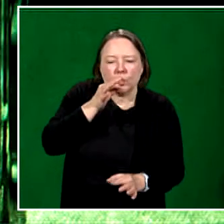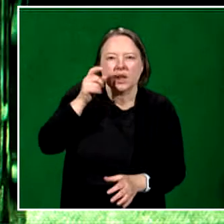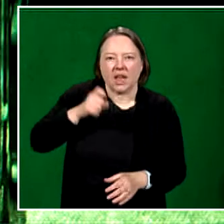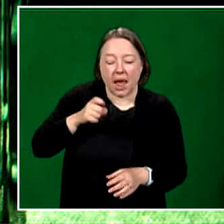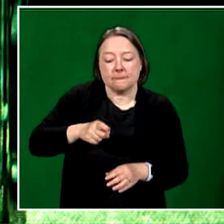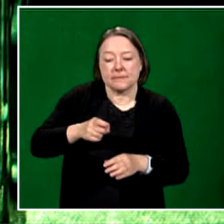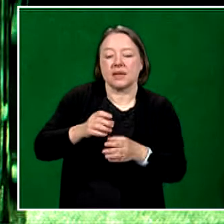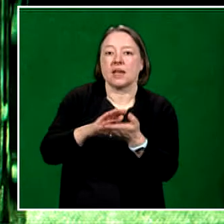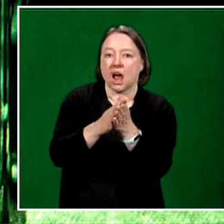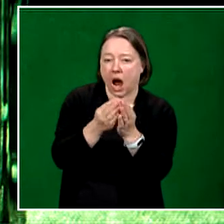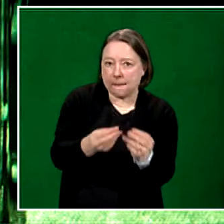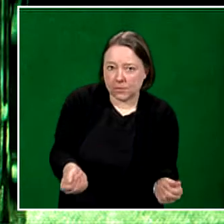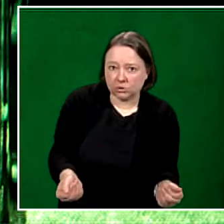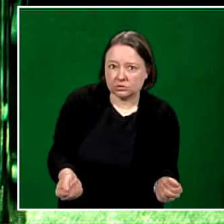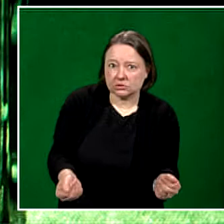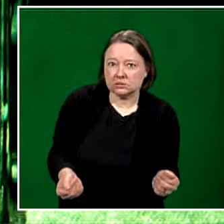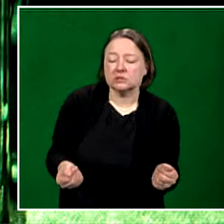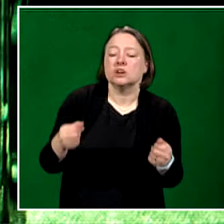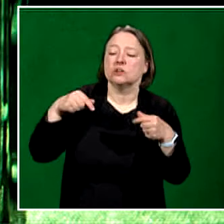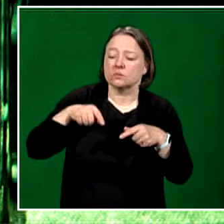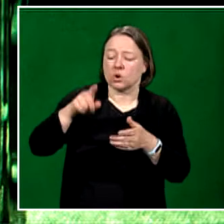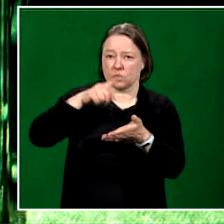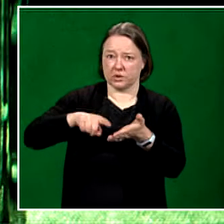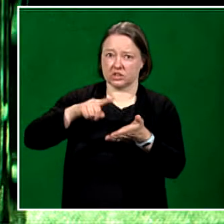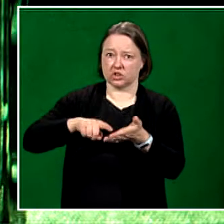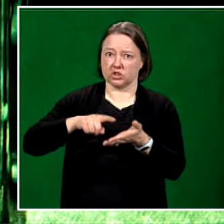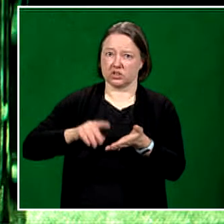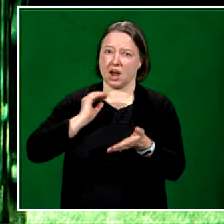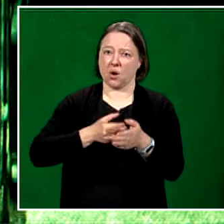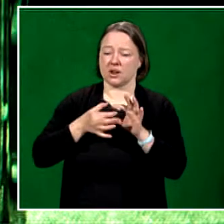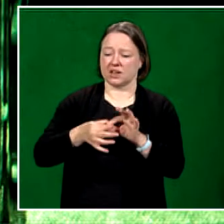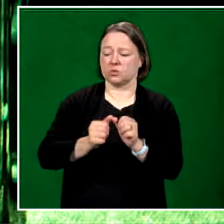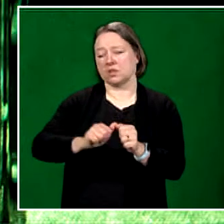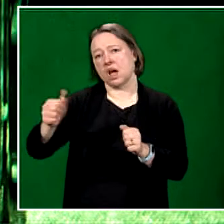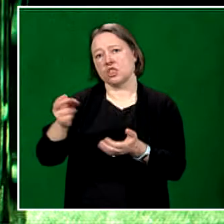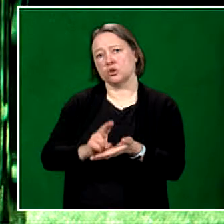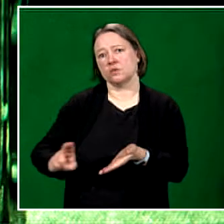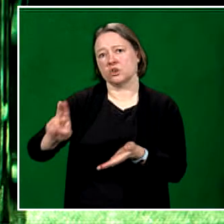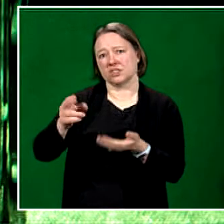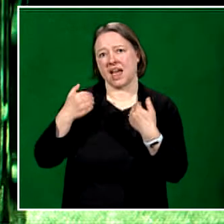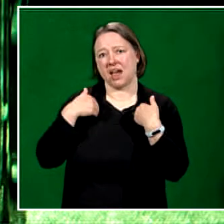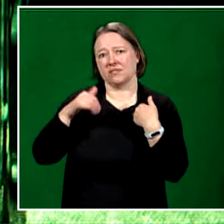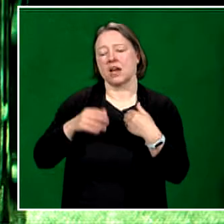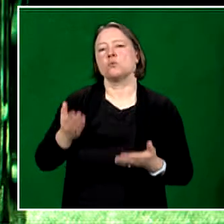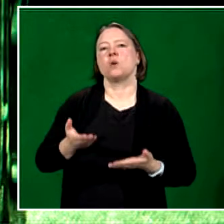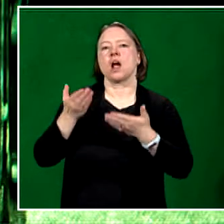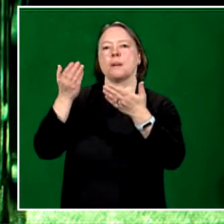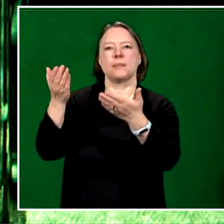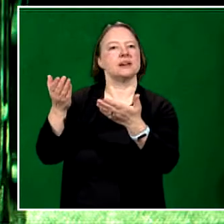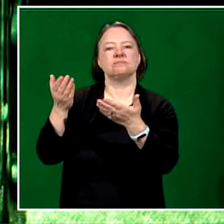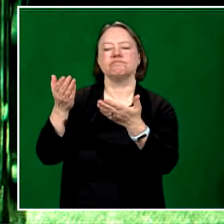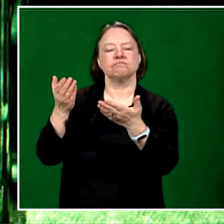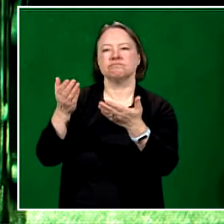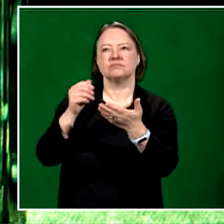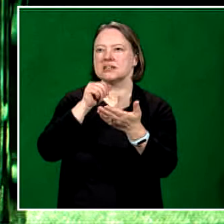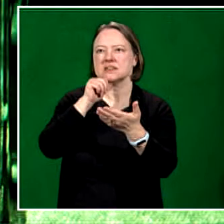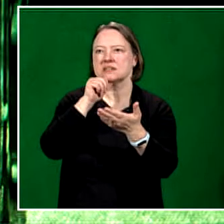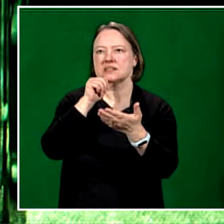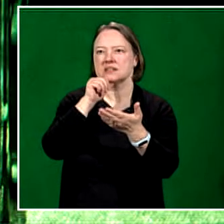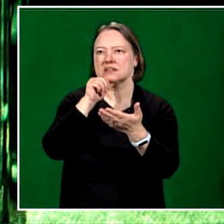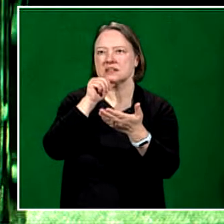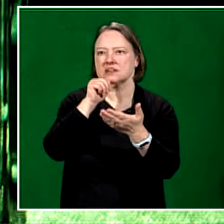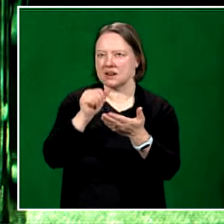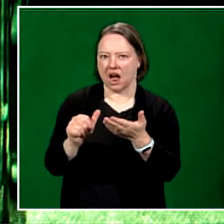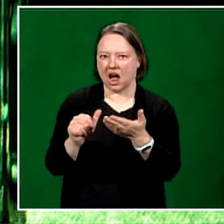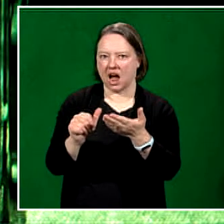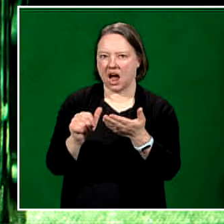it. And throughout our research, our connections at other universities who have this have recommended not to